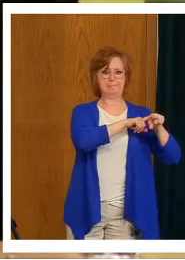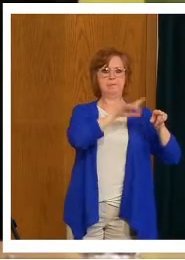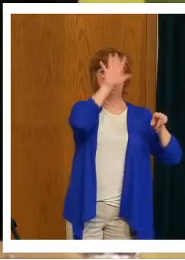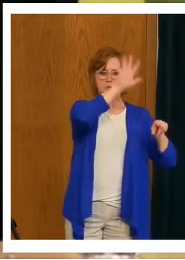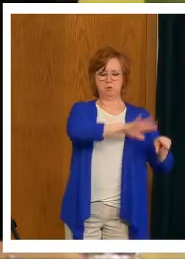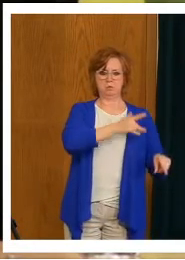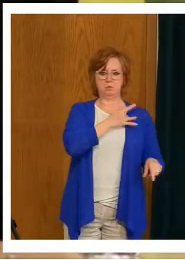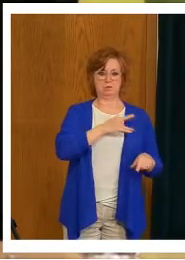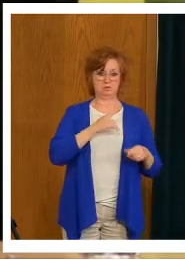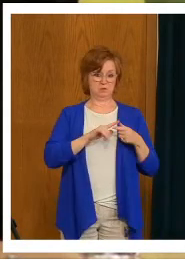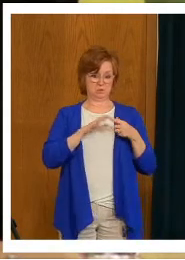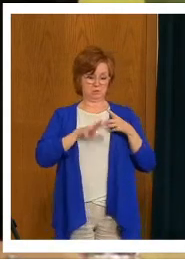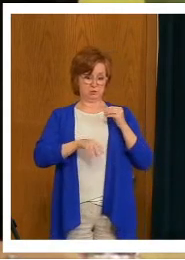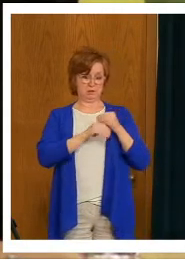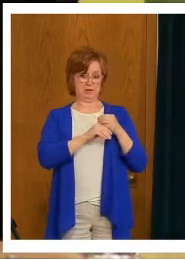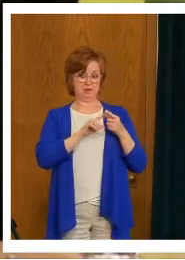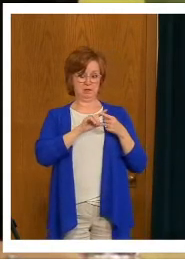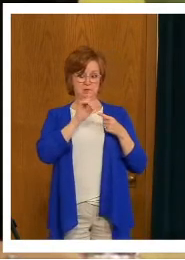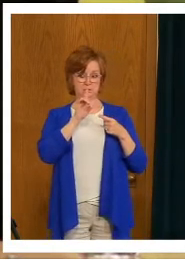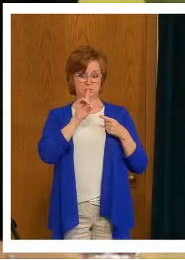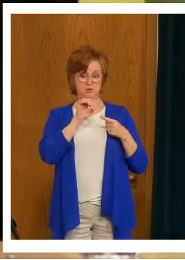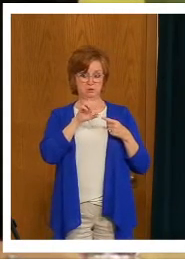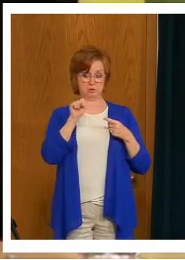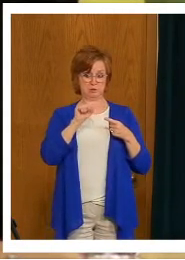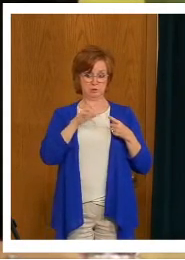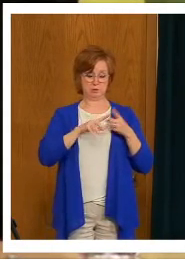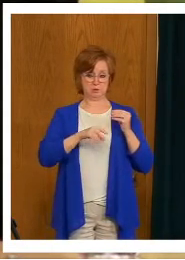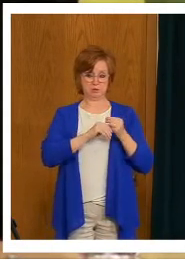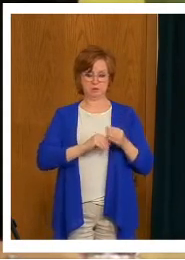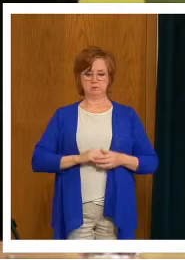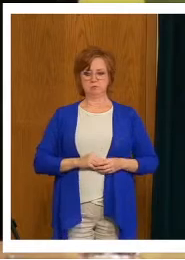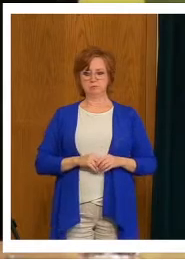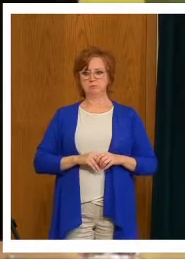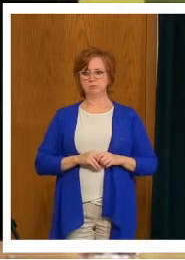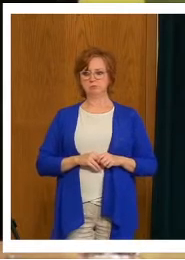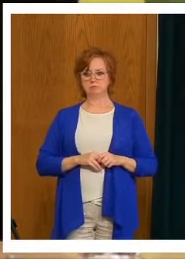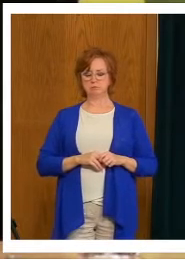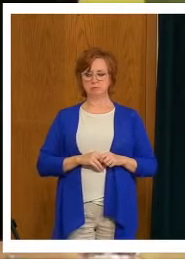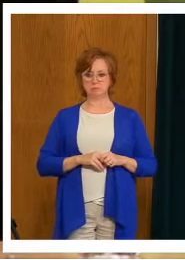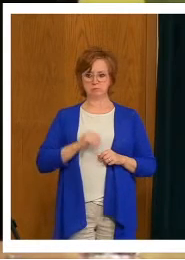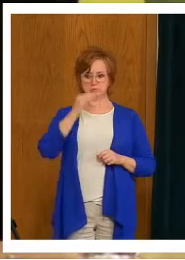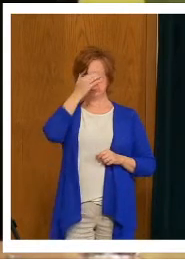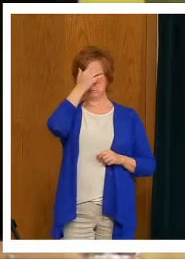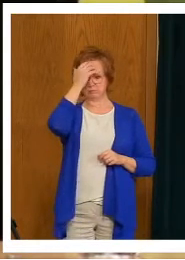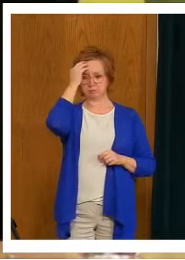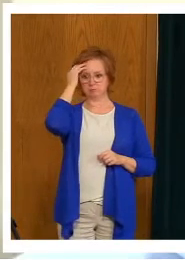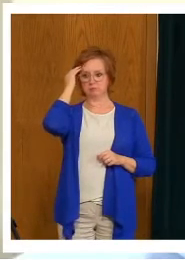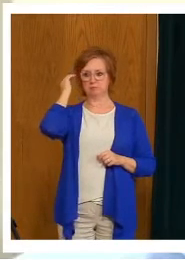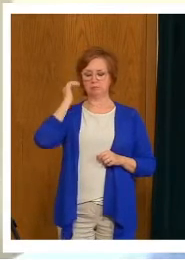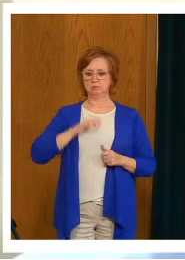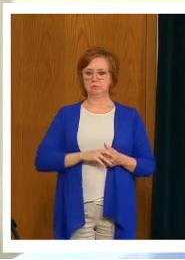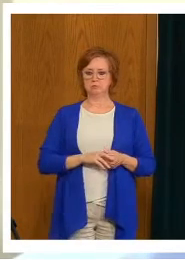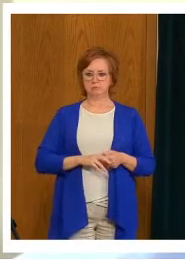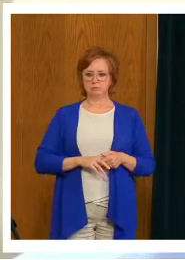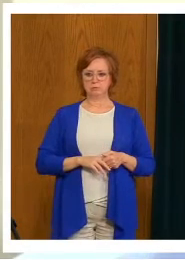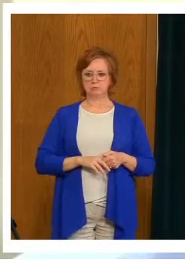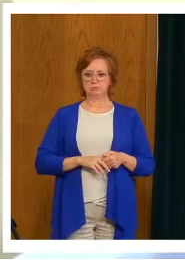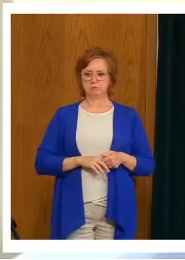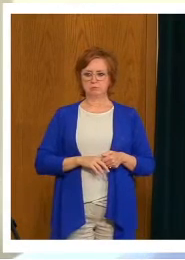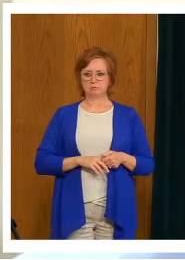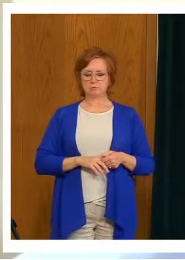Shahab or Scott, anything on the test positivity rate in Regina? Yeah,